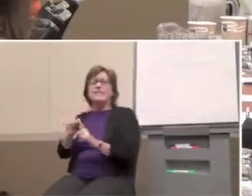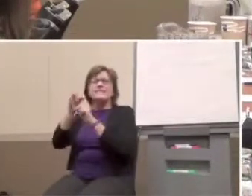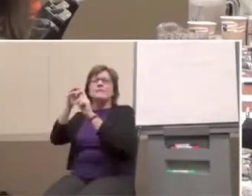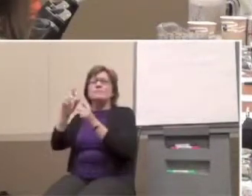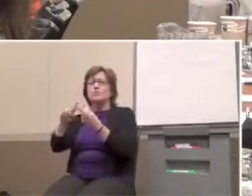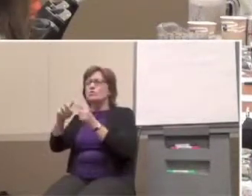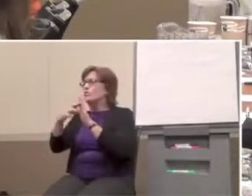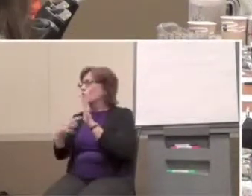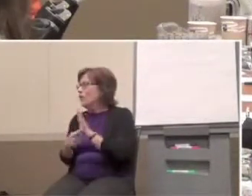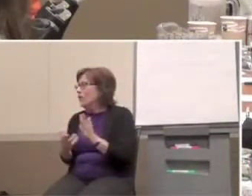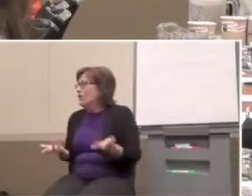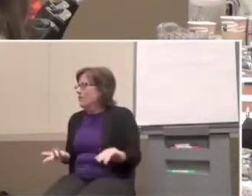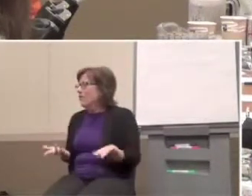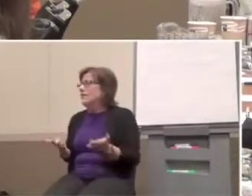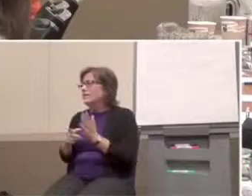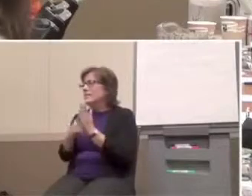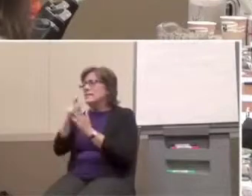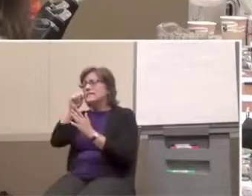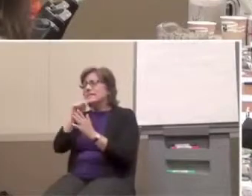think